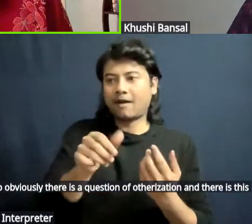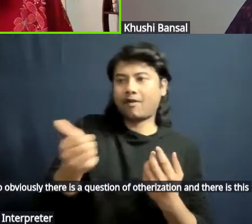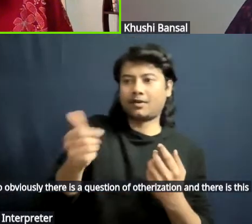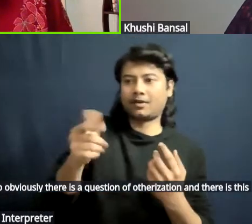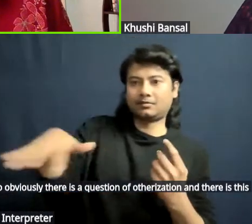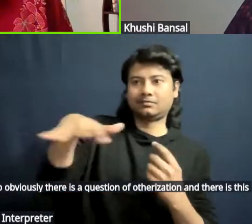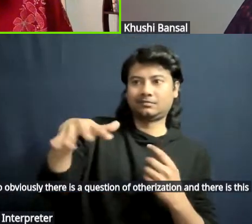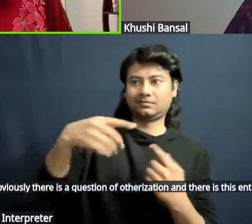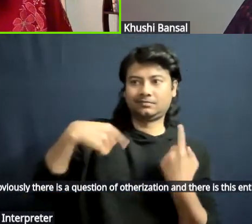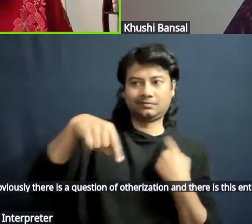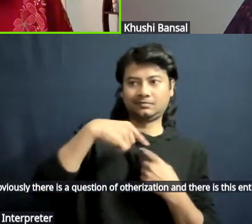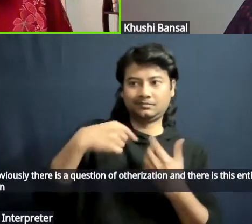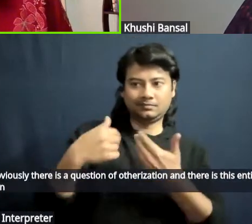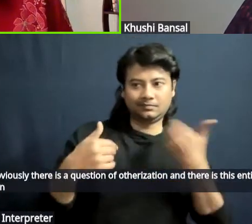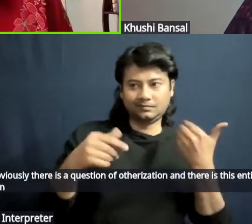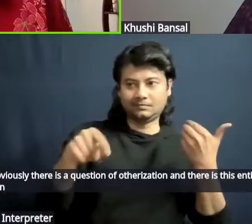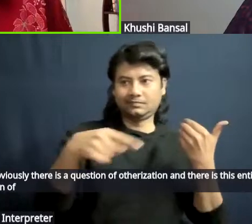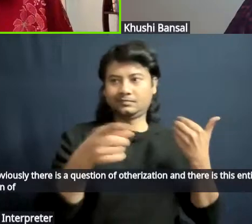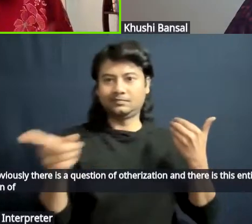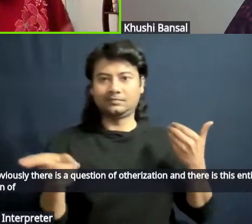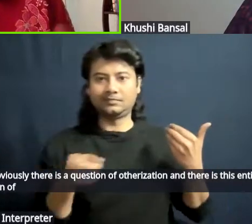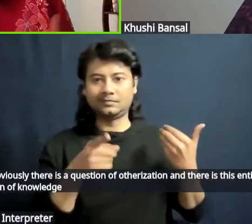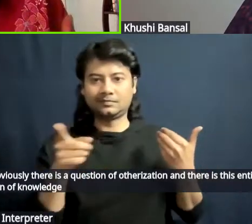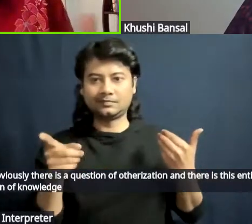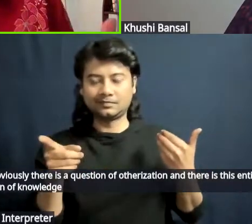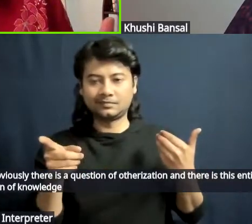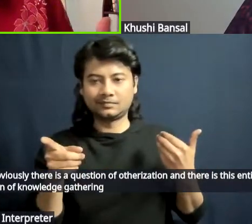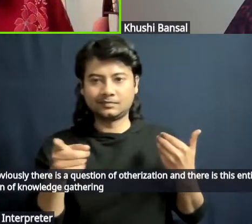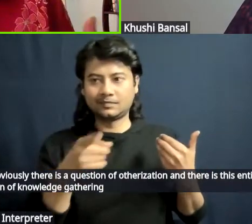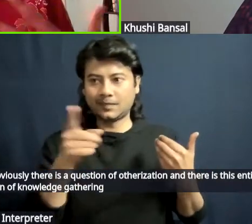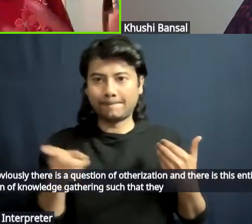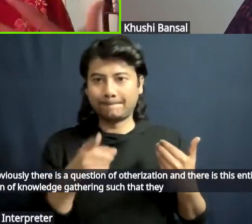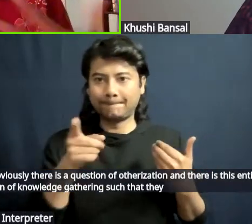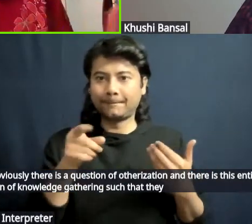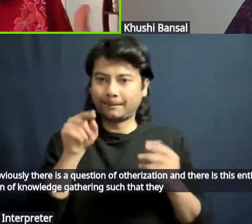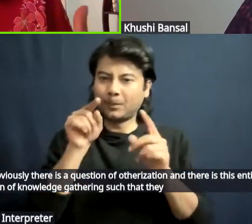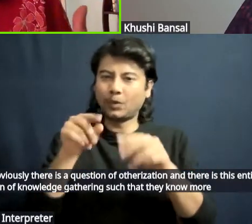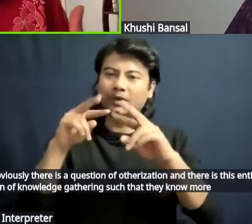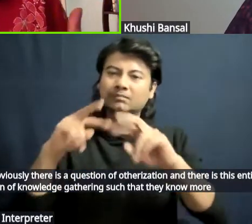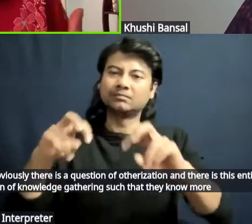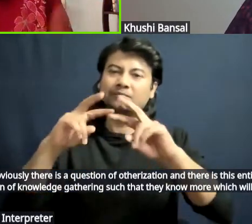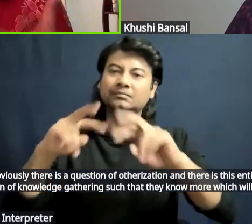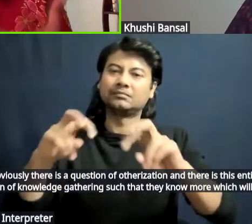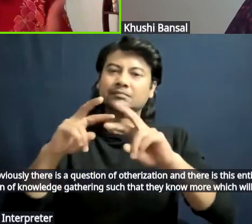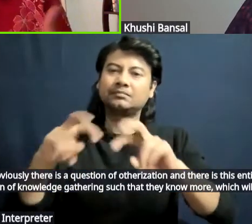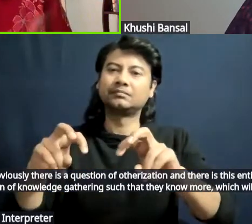entire notion of knowledge gathering such that they know more, which will help them